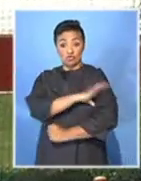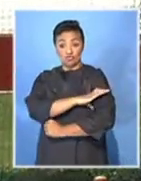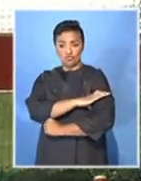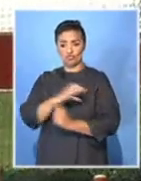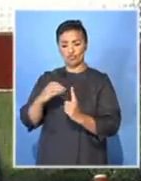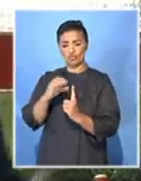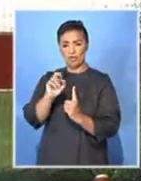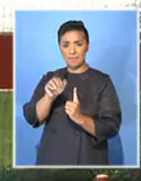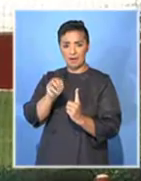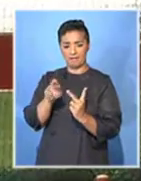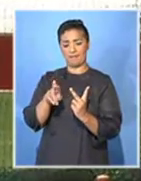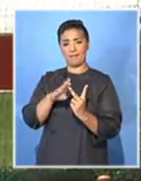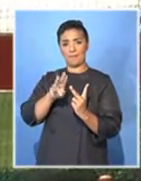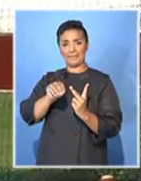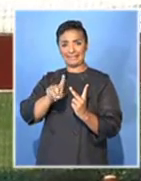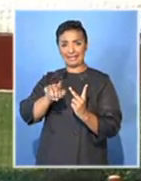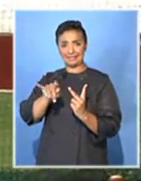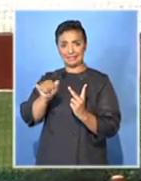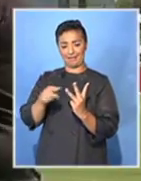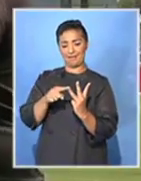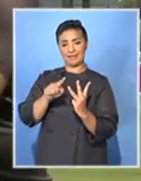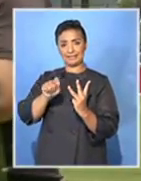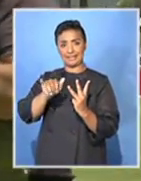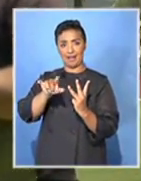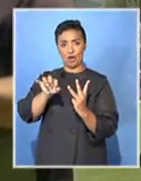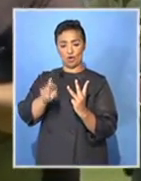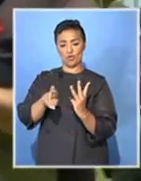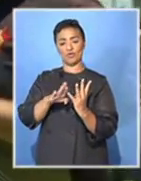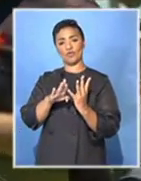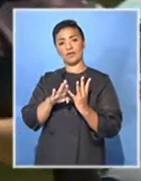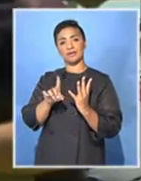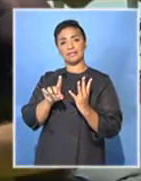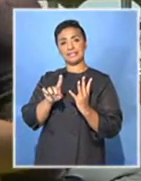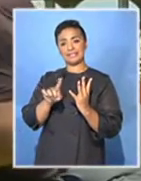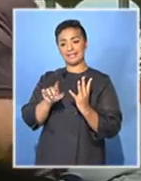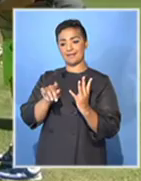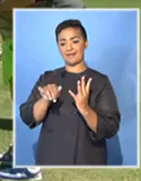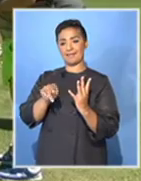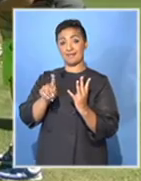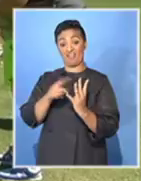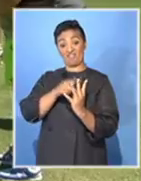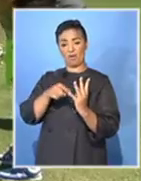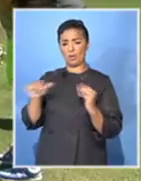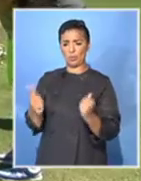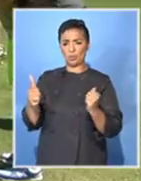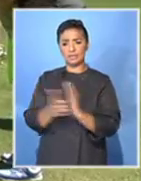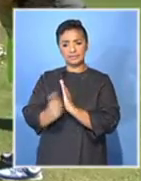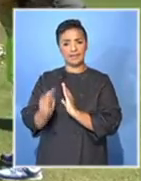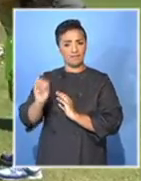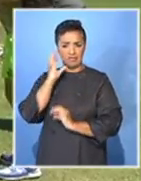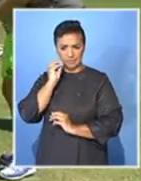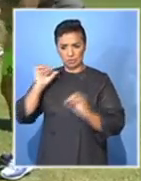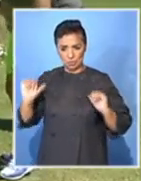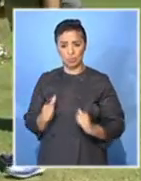Creamer, Hamilton Mazakadza, Brendan Taylor, Carl Jarvis and the talented Sikander Raza. It will be a special and